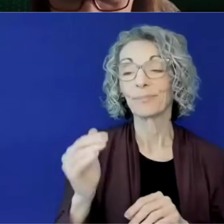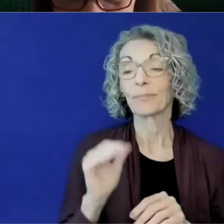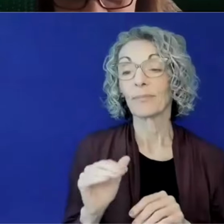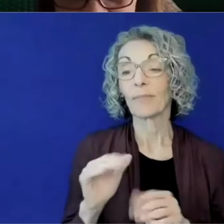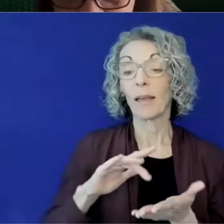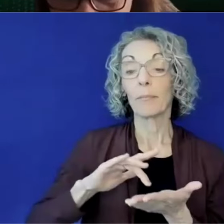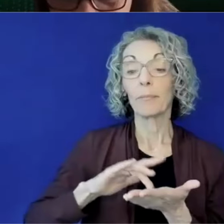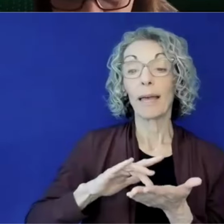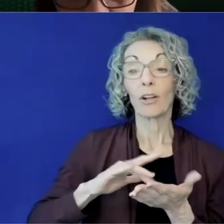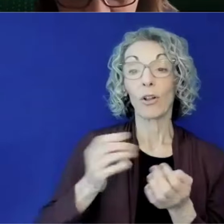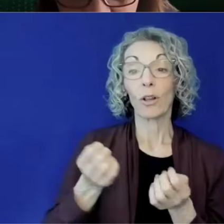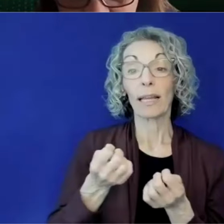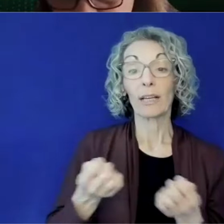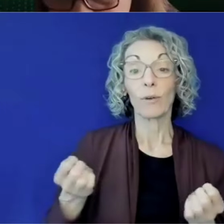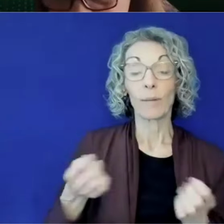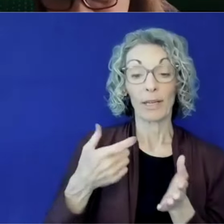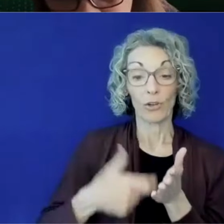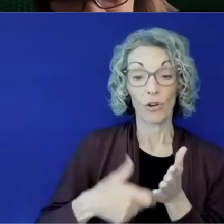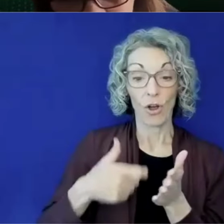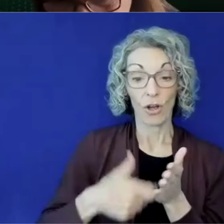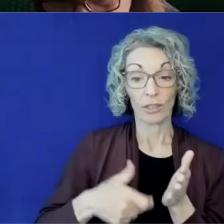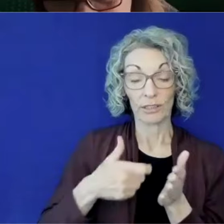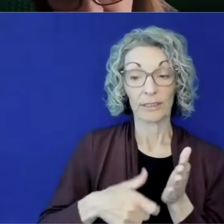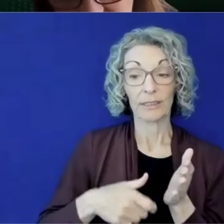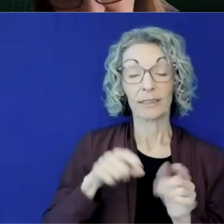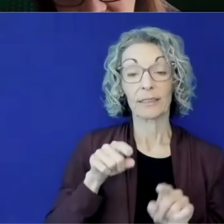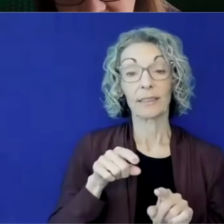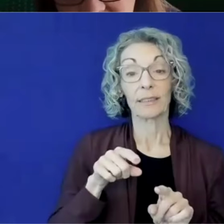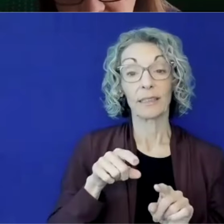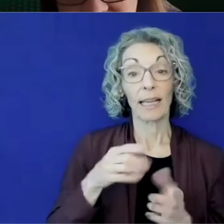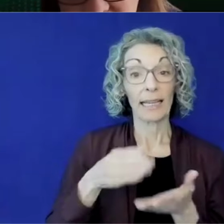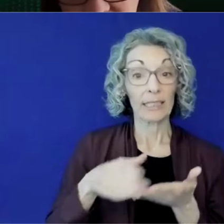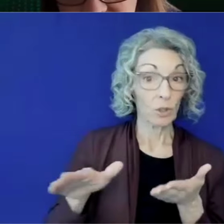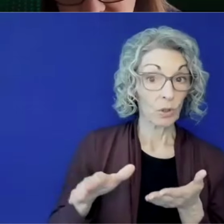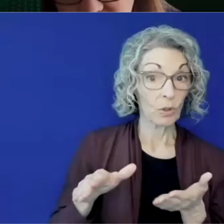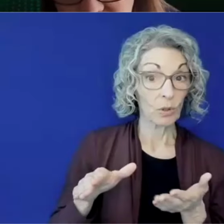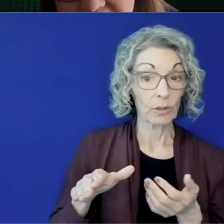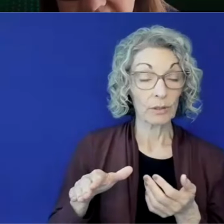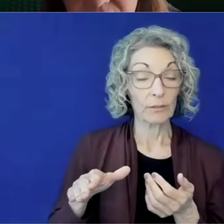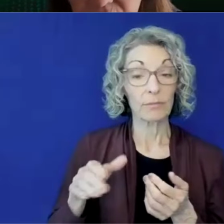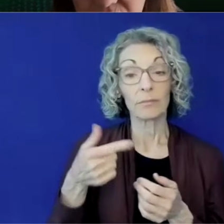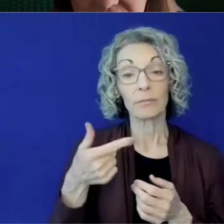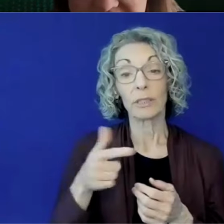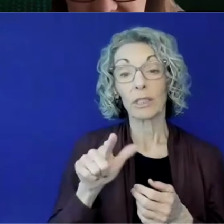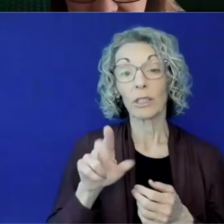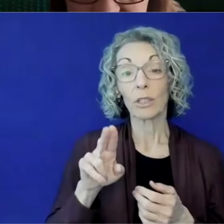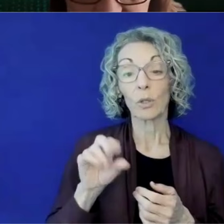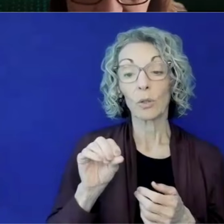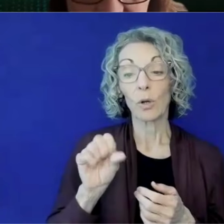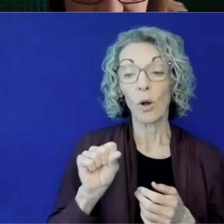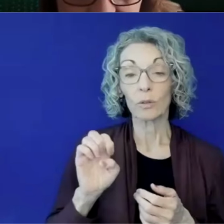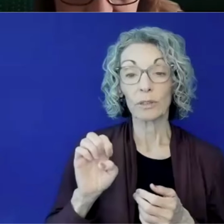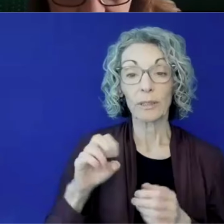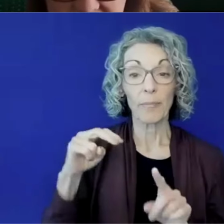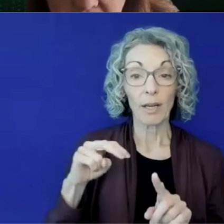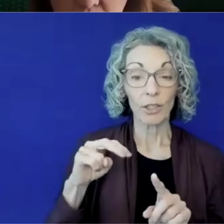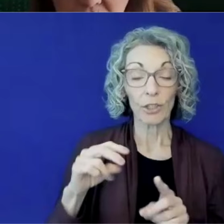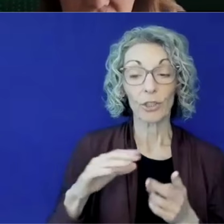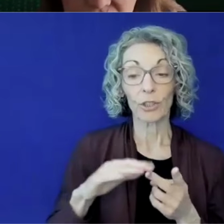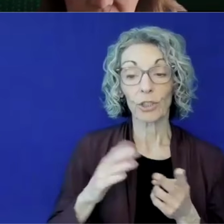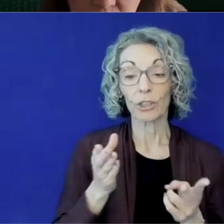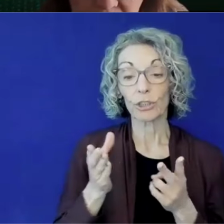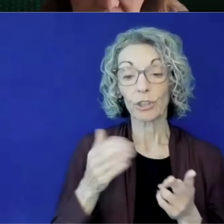equipment costs? Are those excluded? Glucose monitors, service animals, daily use devices